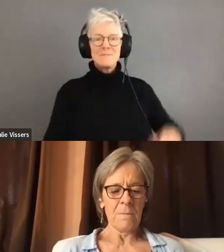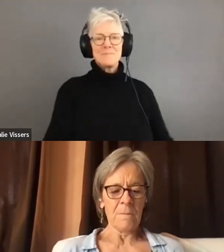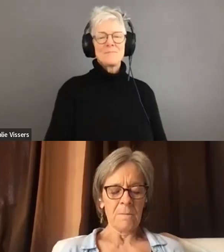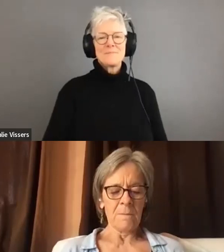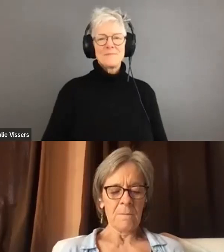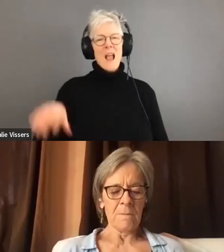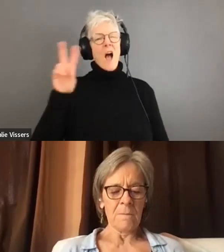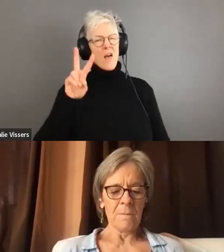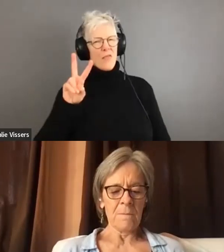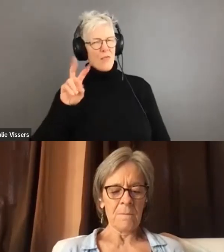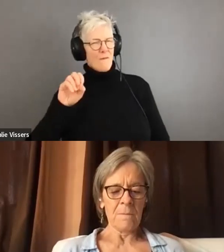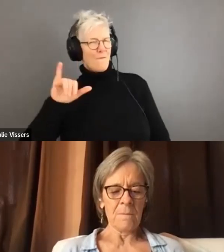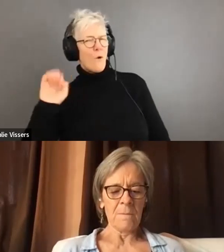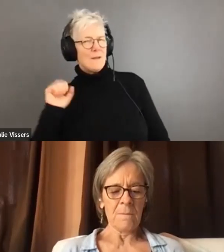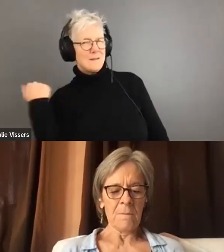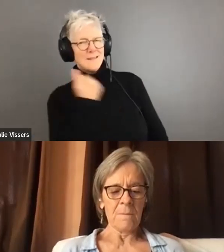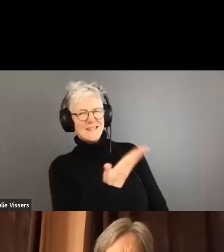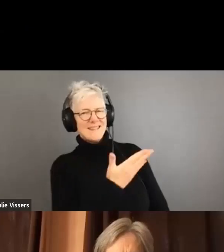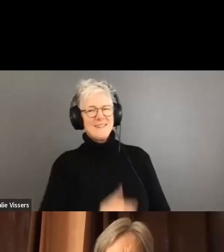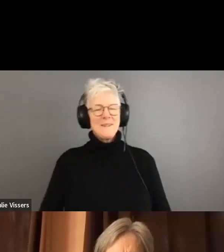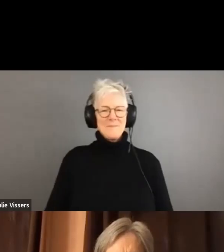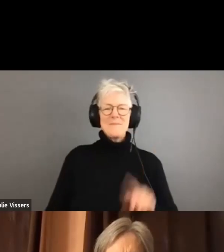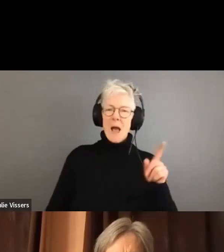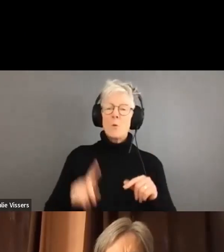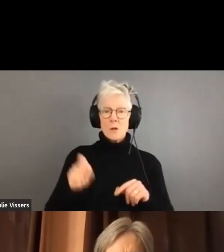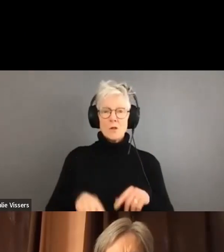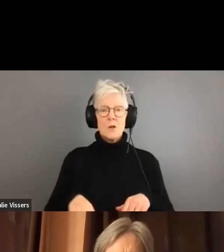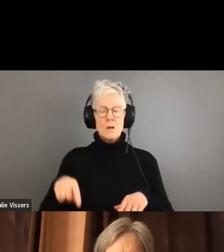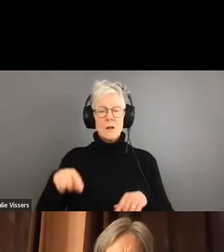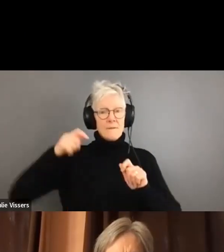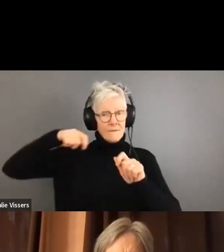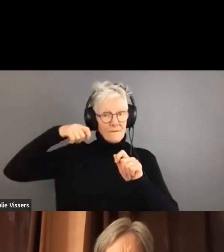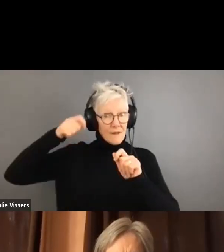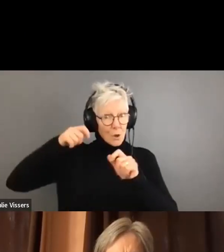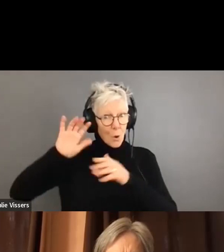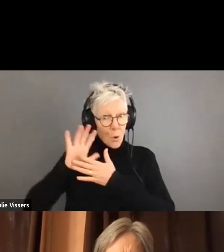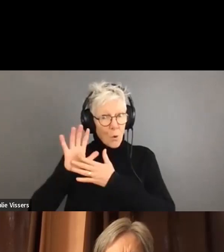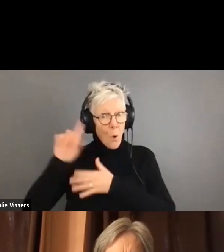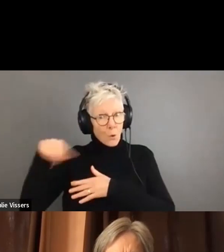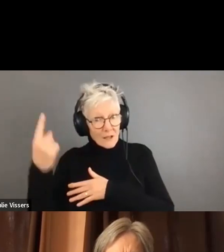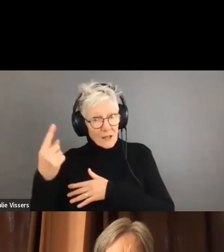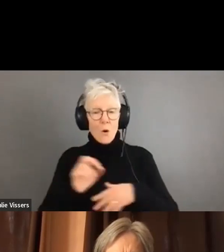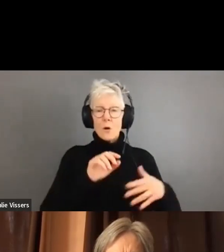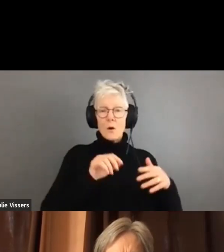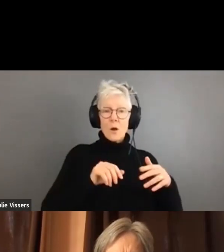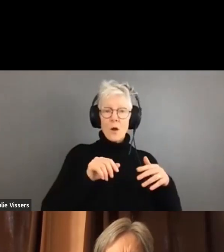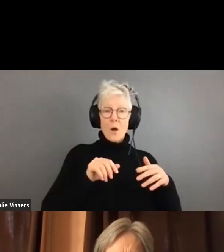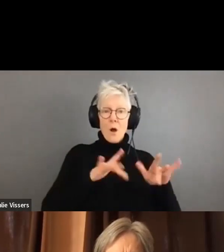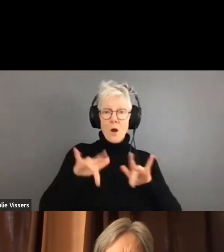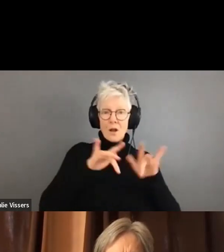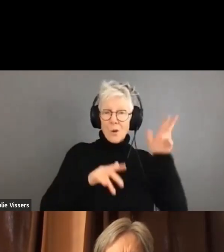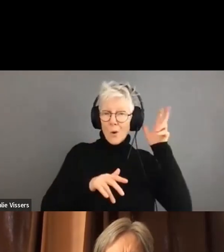voice. The voice. Video or audio only? Are people more comfortable